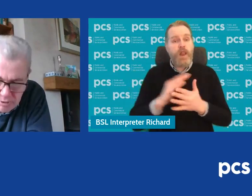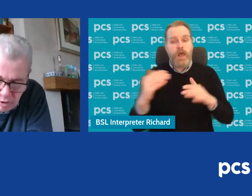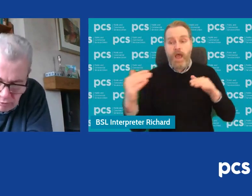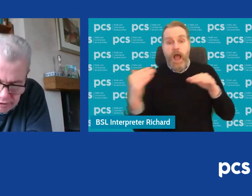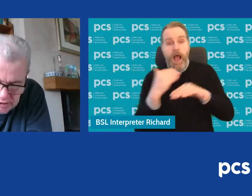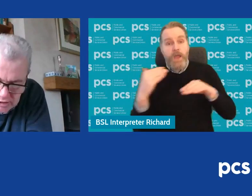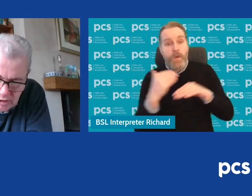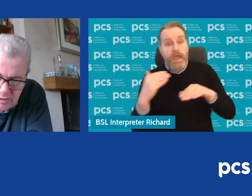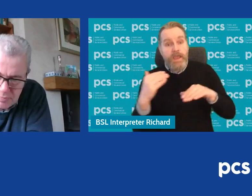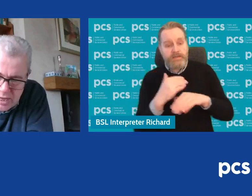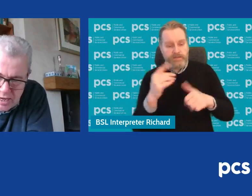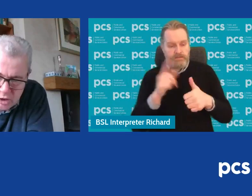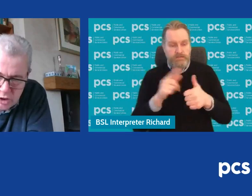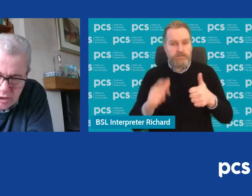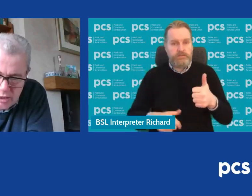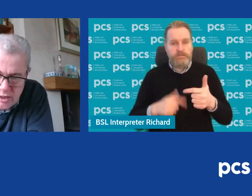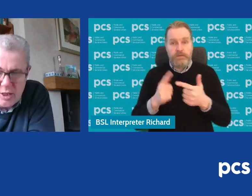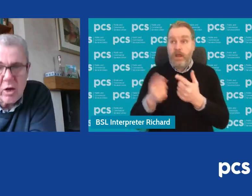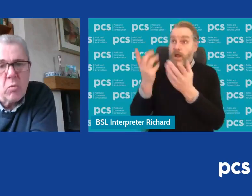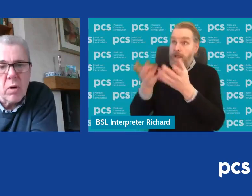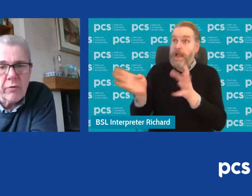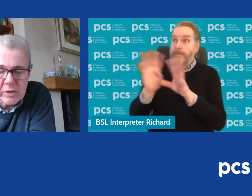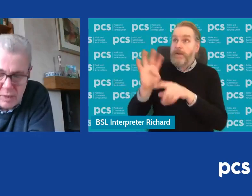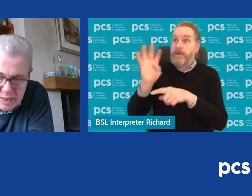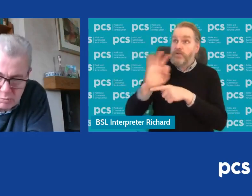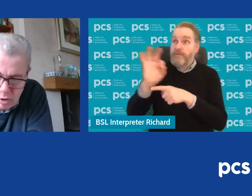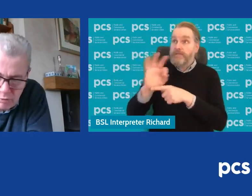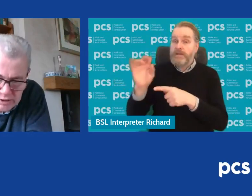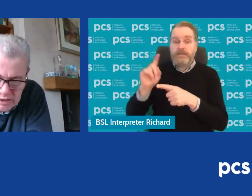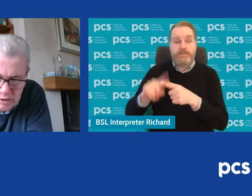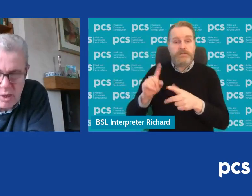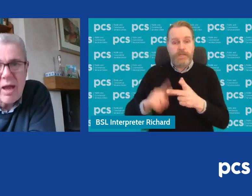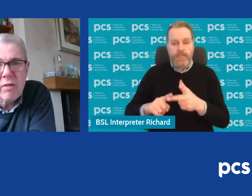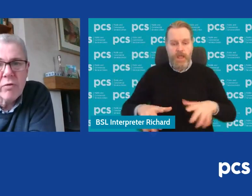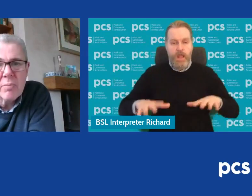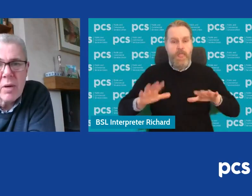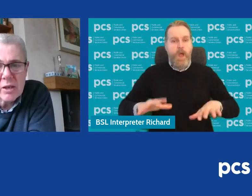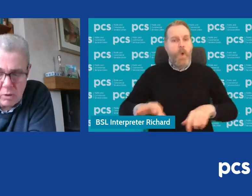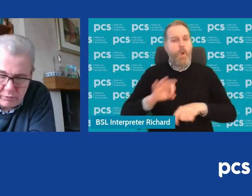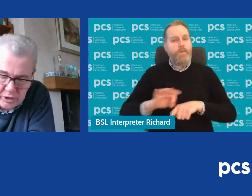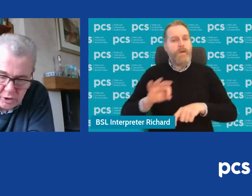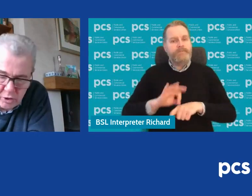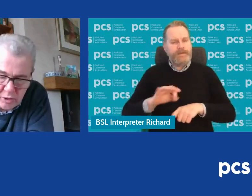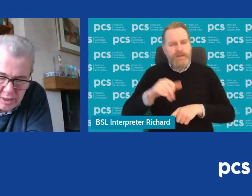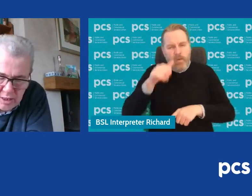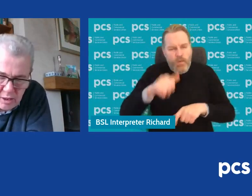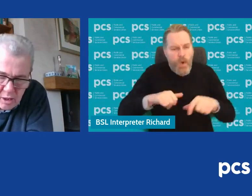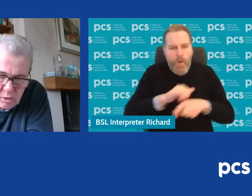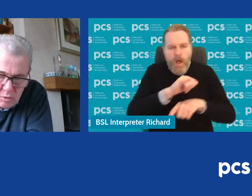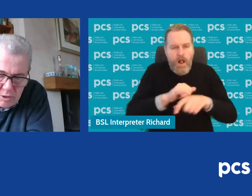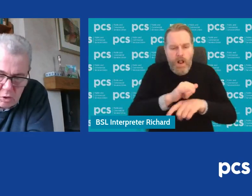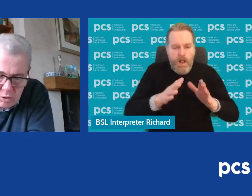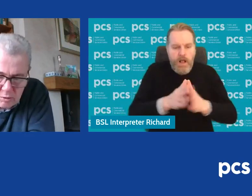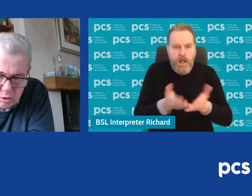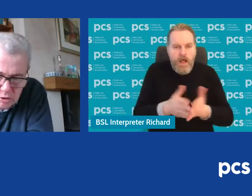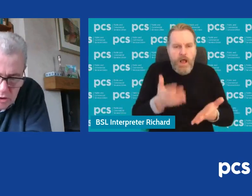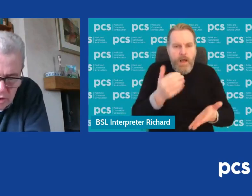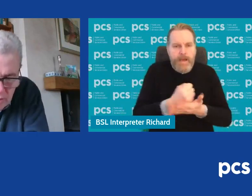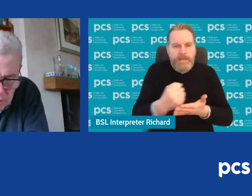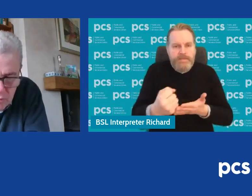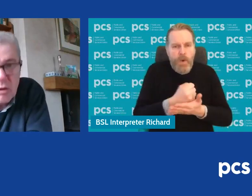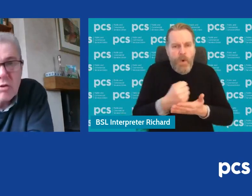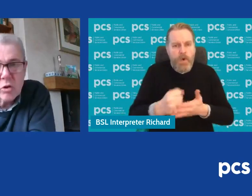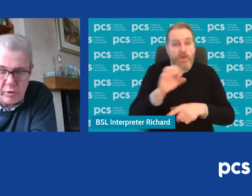the Cabinet Office, action in the Home Office passport offices, where every passport office in the UK will be called out